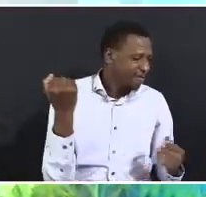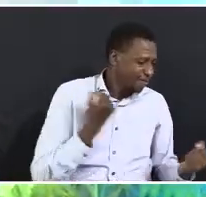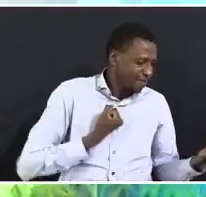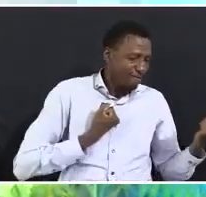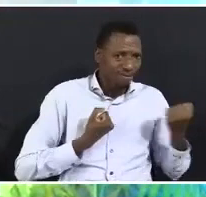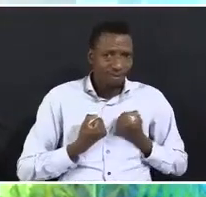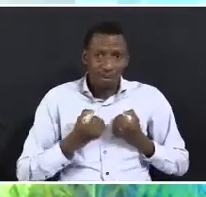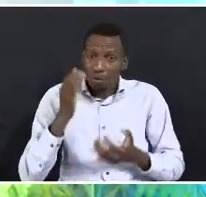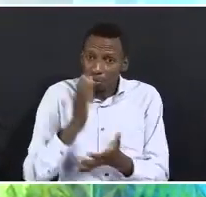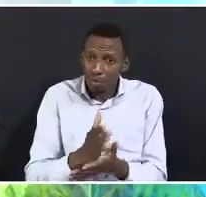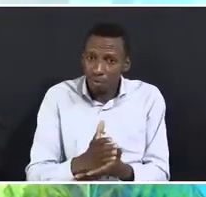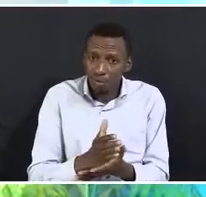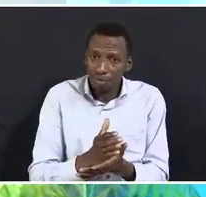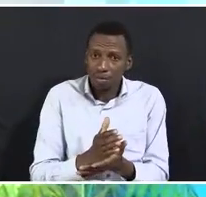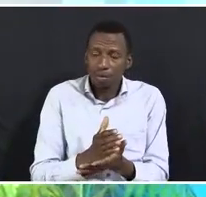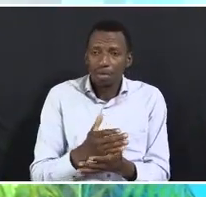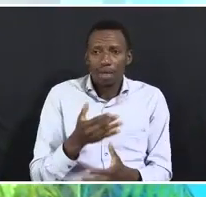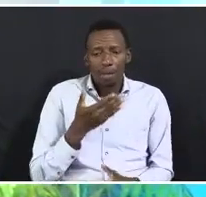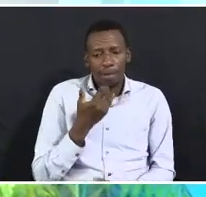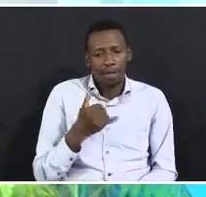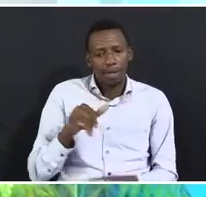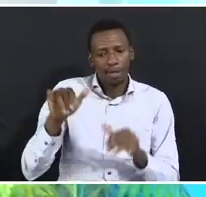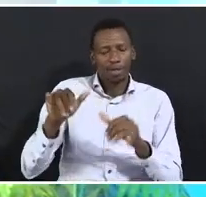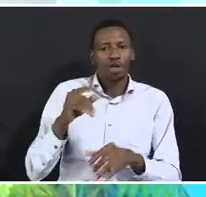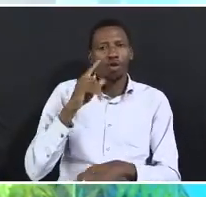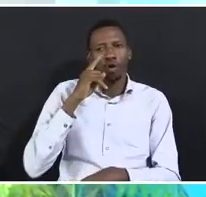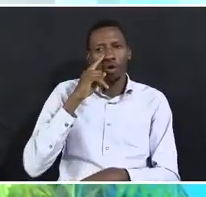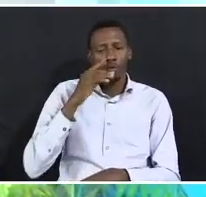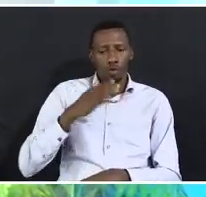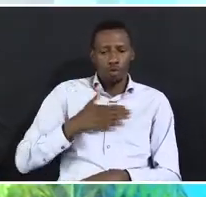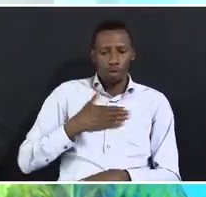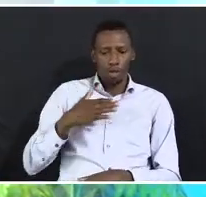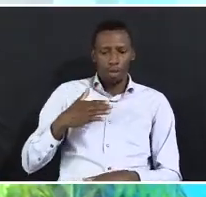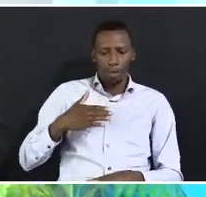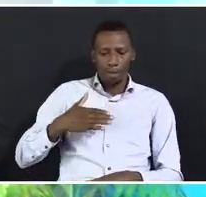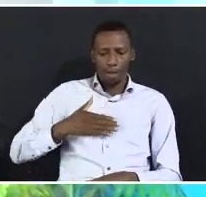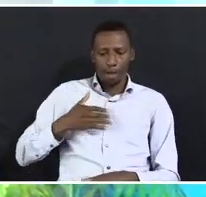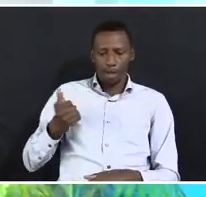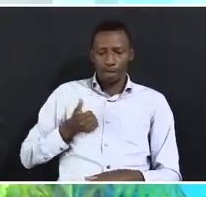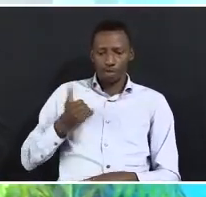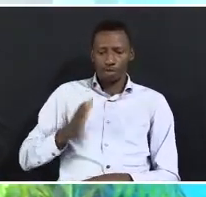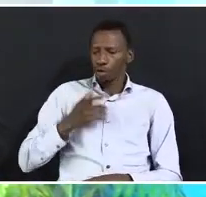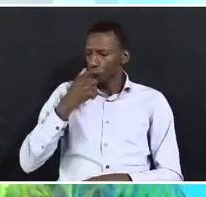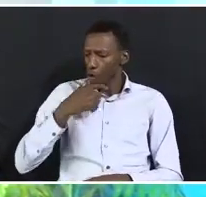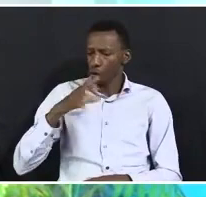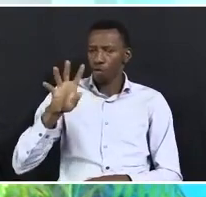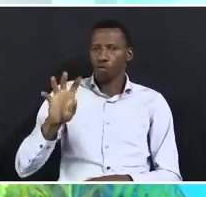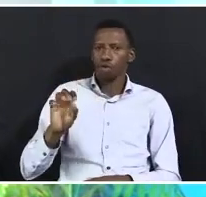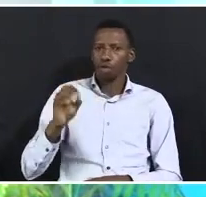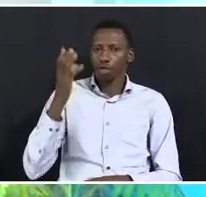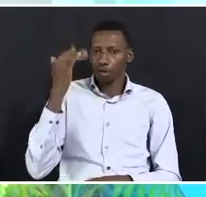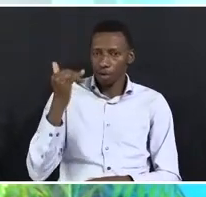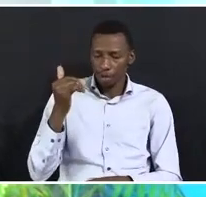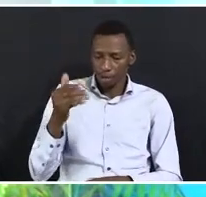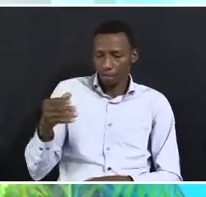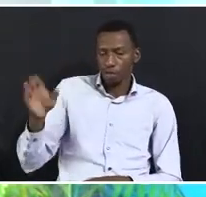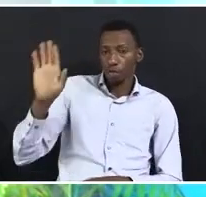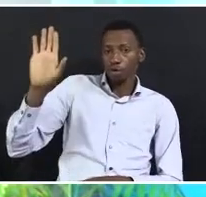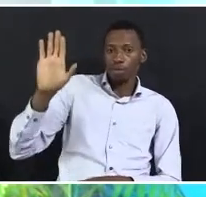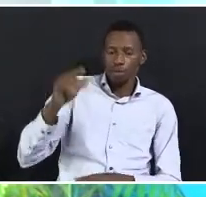false? I better stay home with my daughter, even if she's 40, because the grace is covering